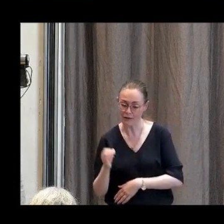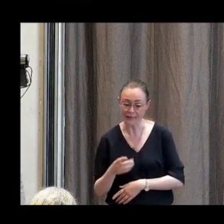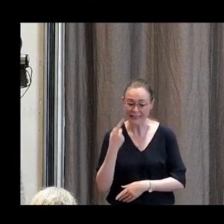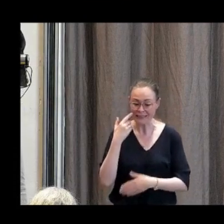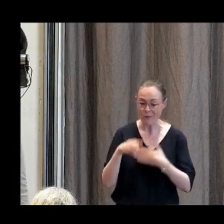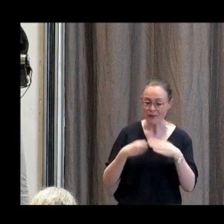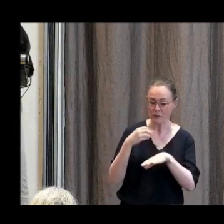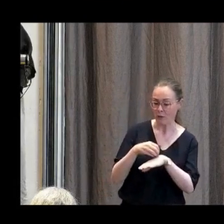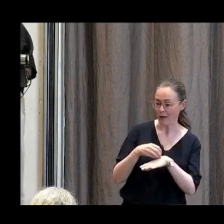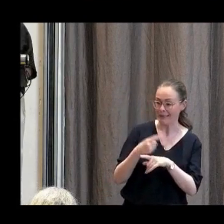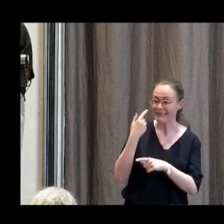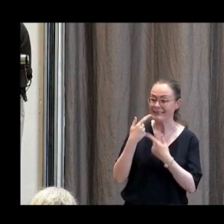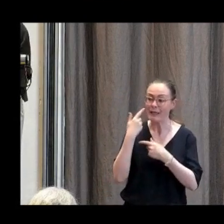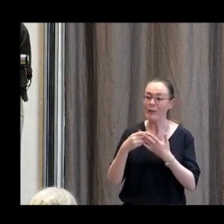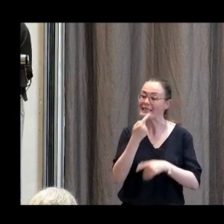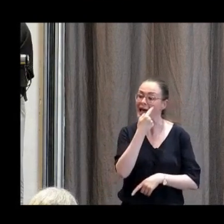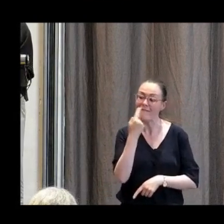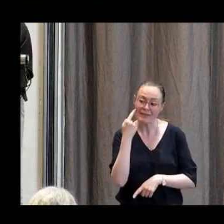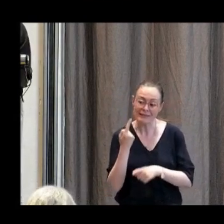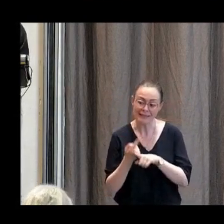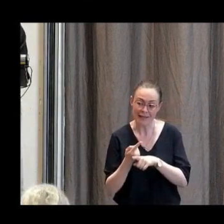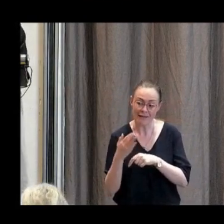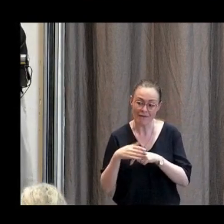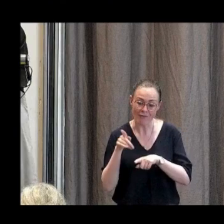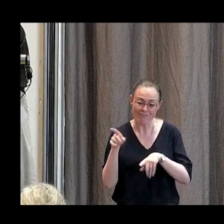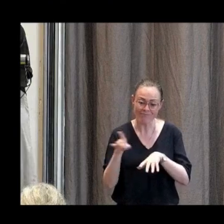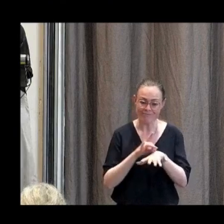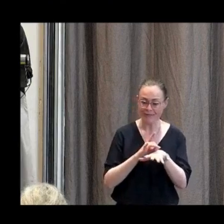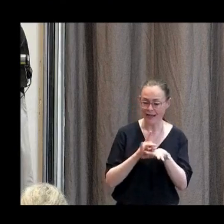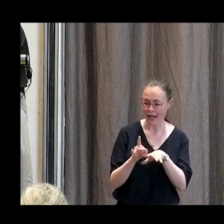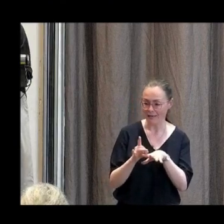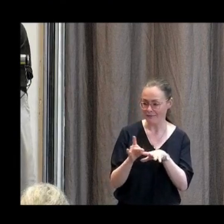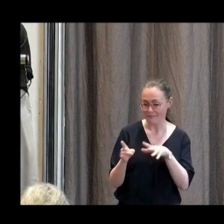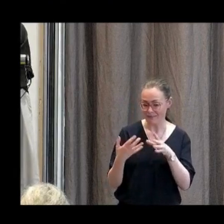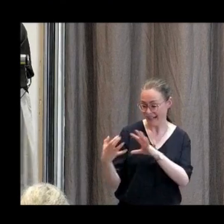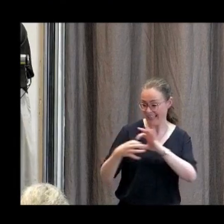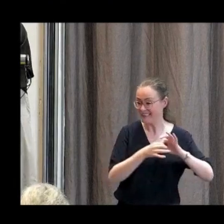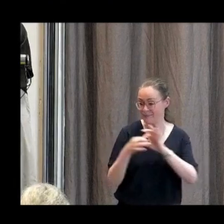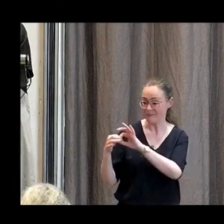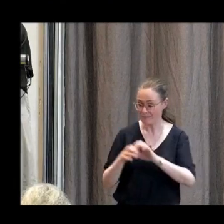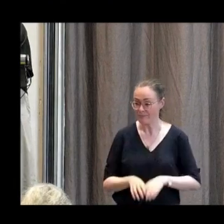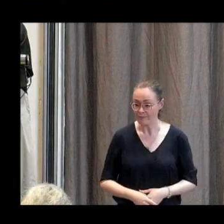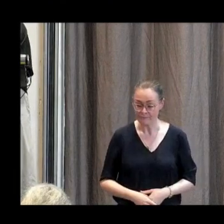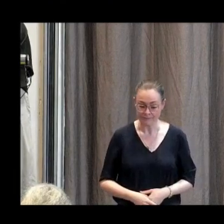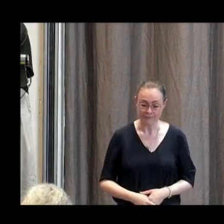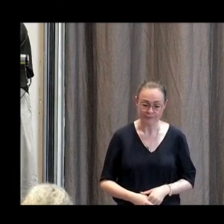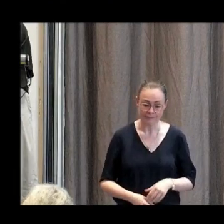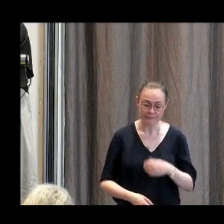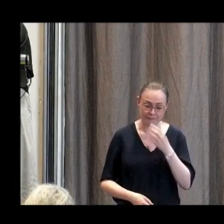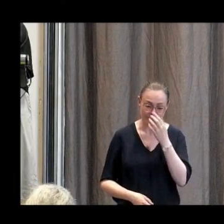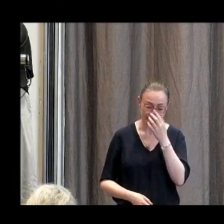what's going on there, what evidence there is for this type of linkage.